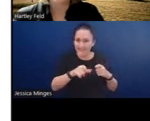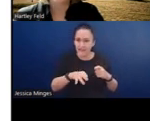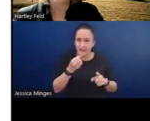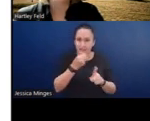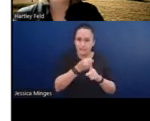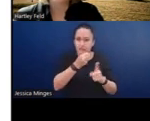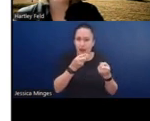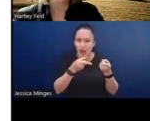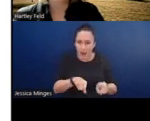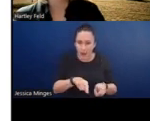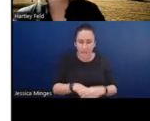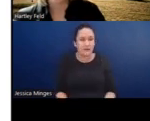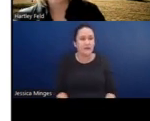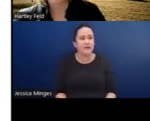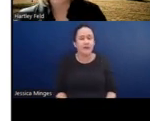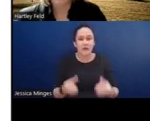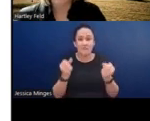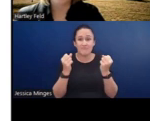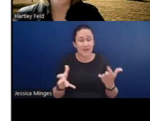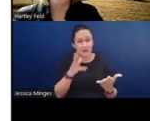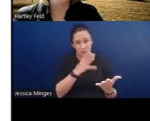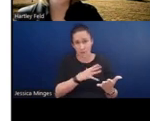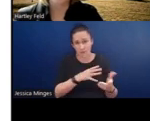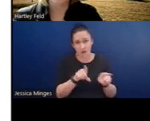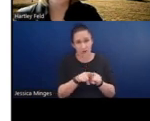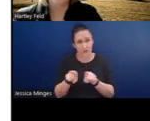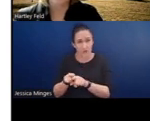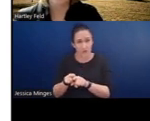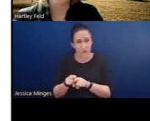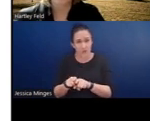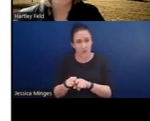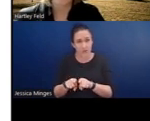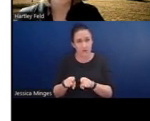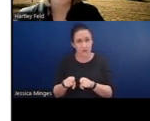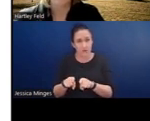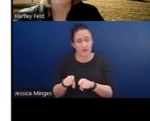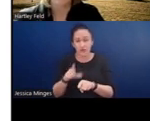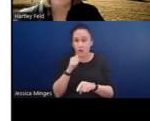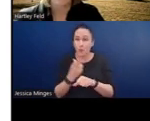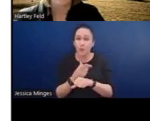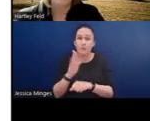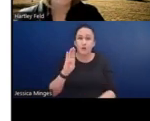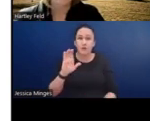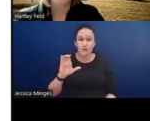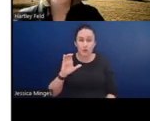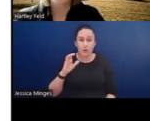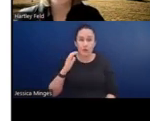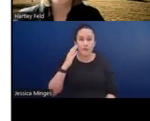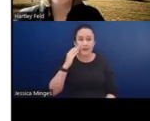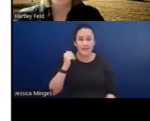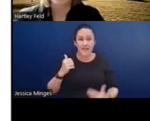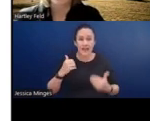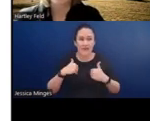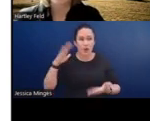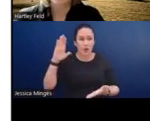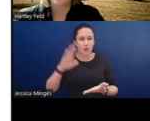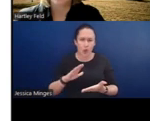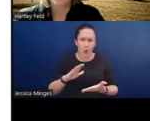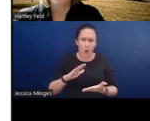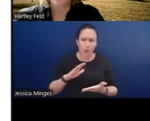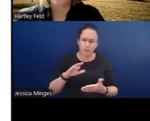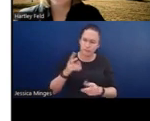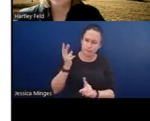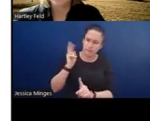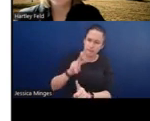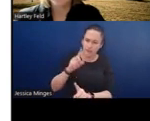And then a lot of women particularly don't use birth control because they have they have a low perceived risk. So they either